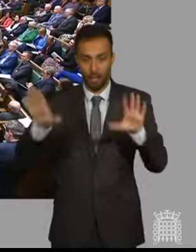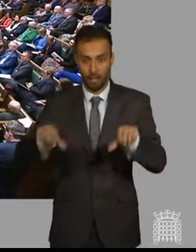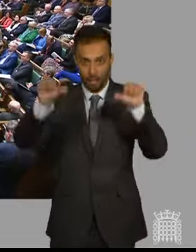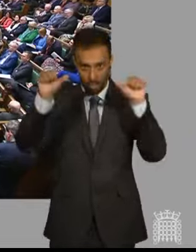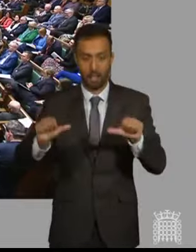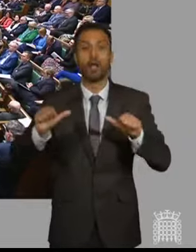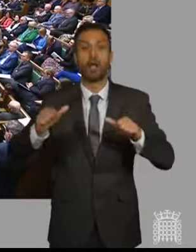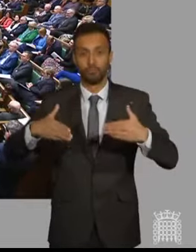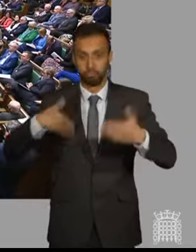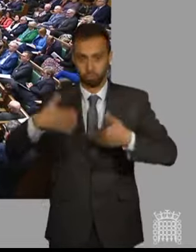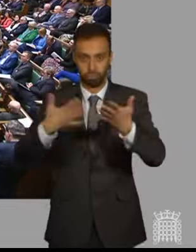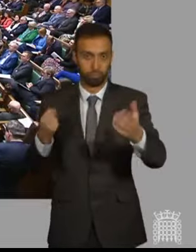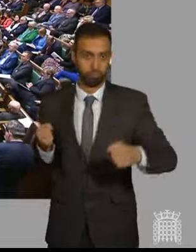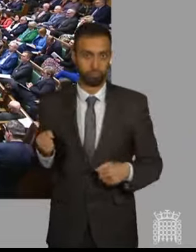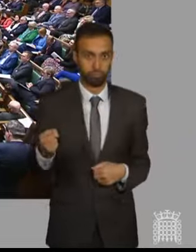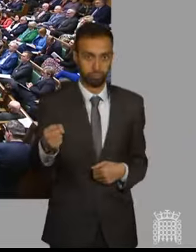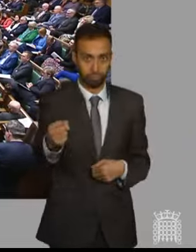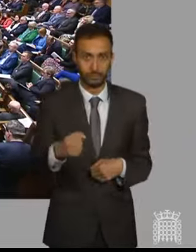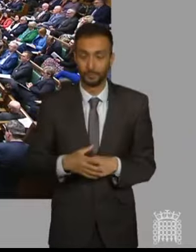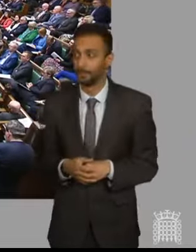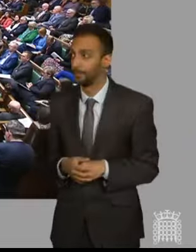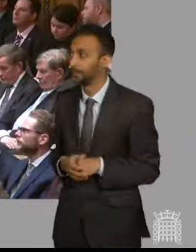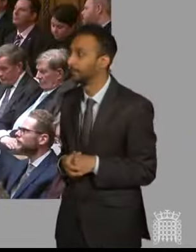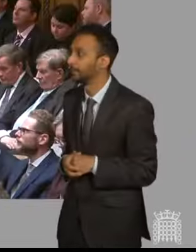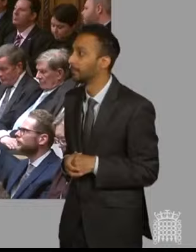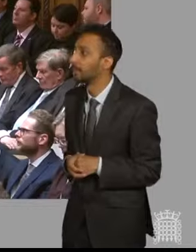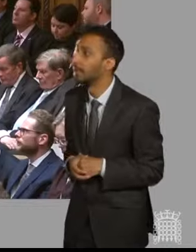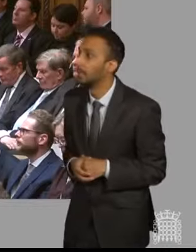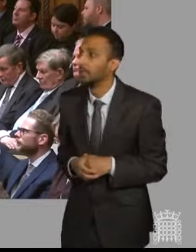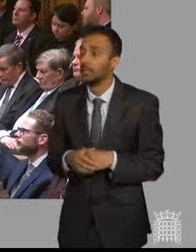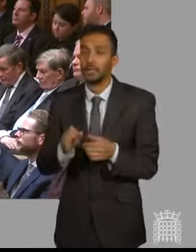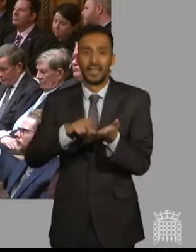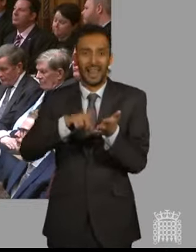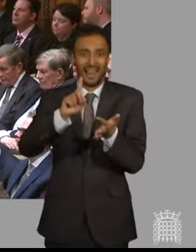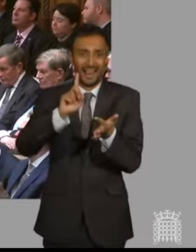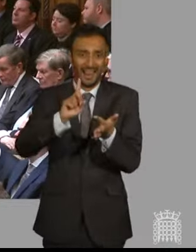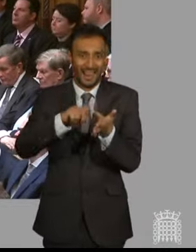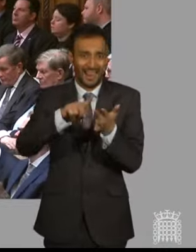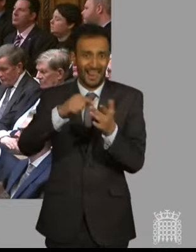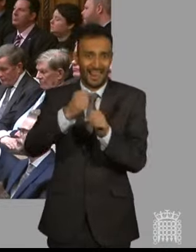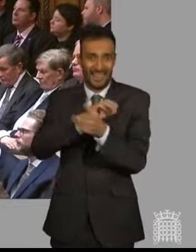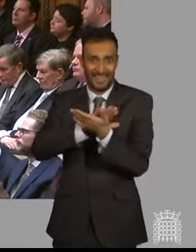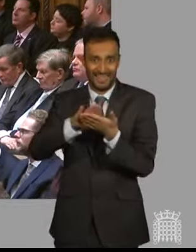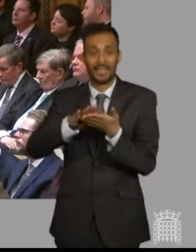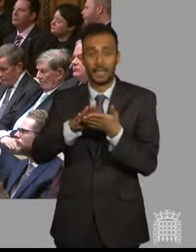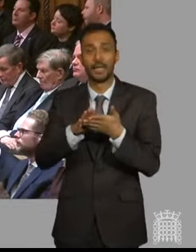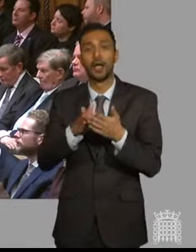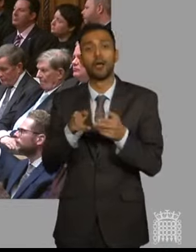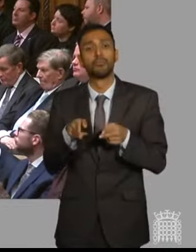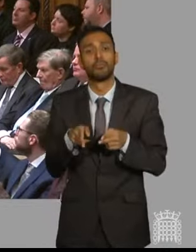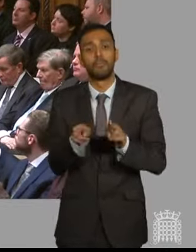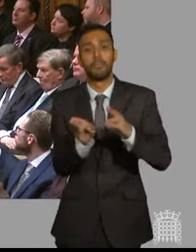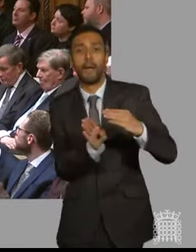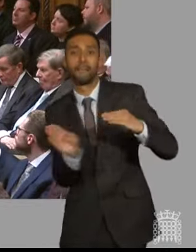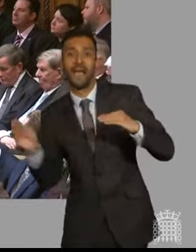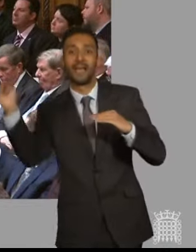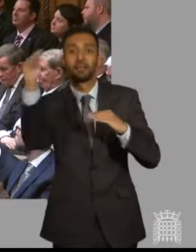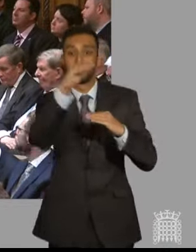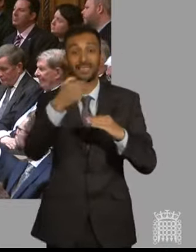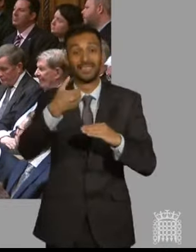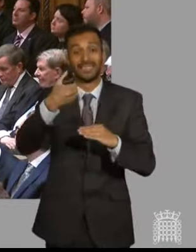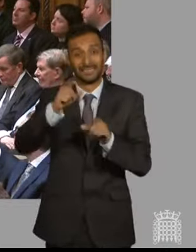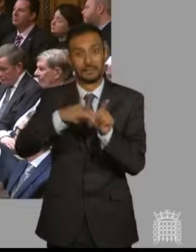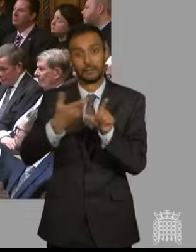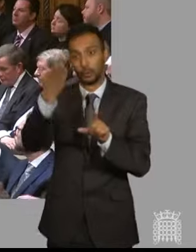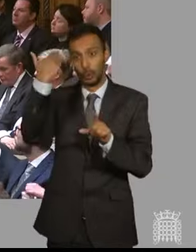bypass in Lee was first proposed over 60 years ago, but to this day remains unfinished. I recently met with representatives of Wigan, Warrington